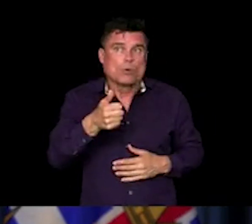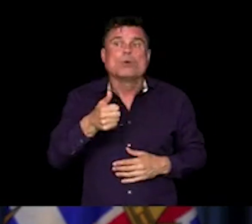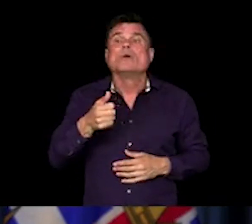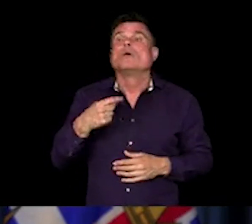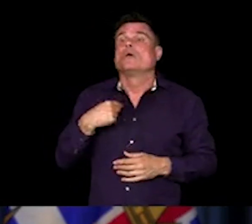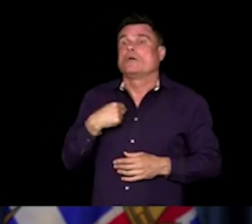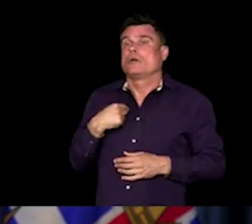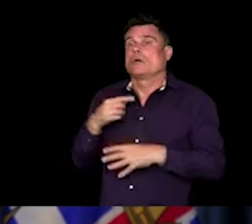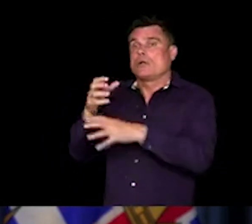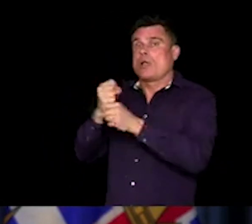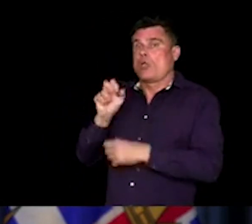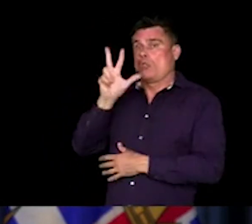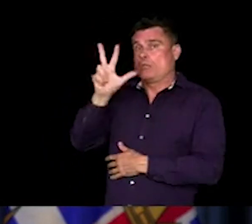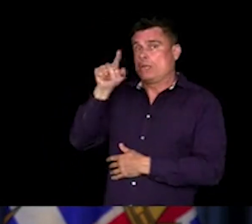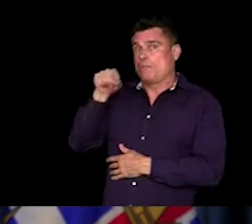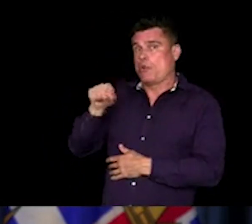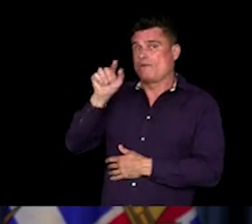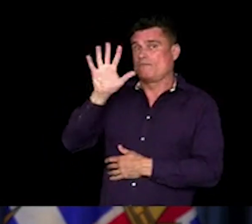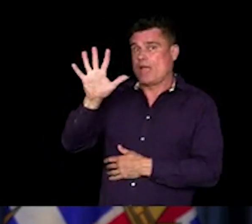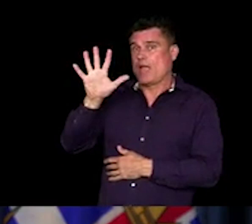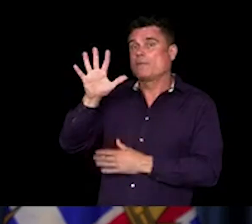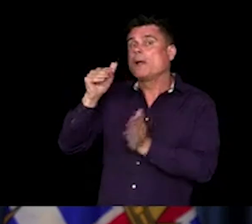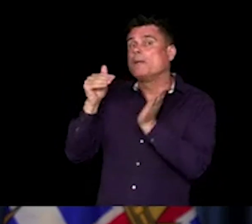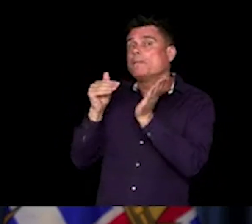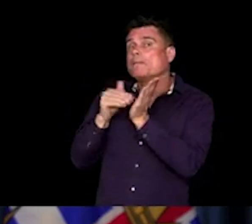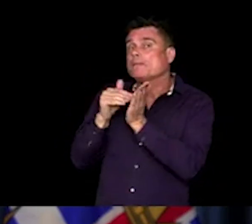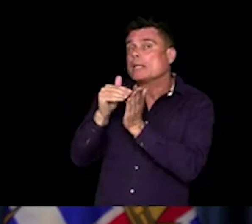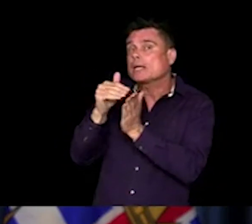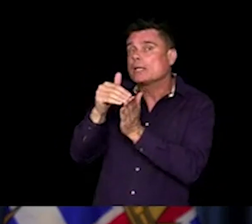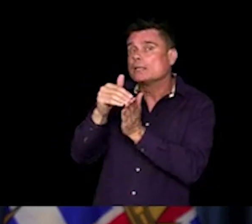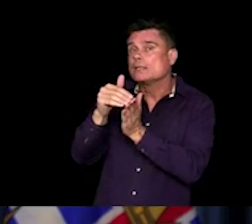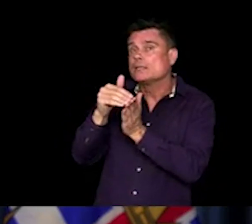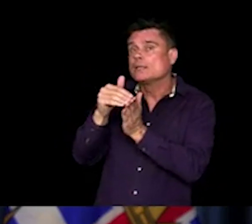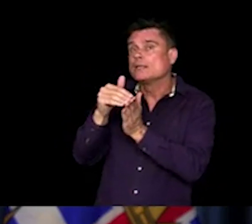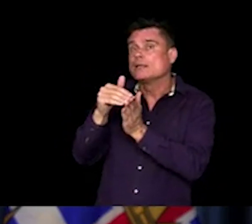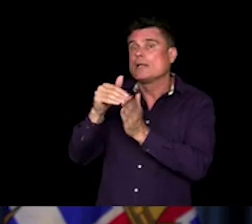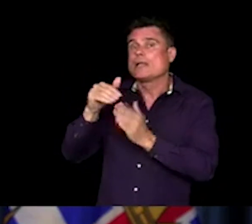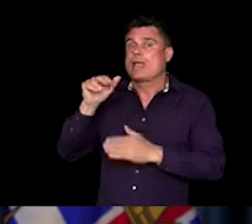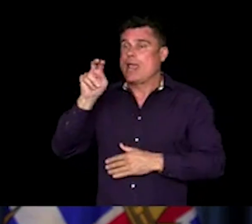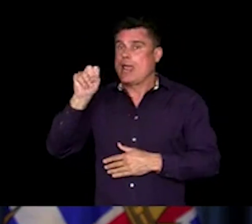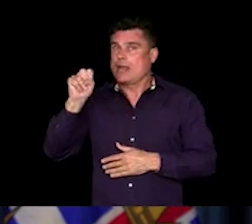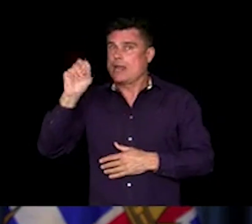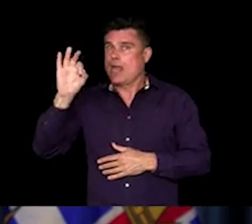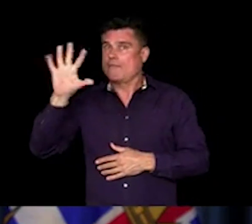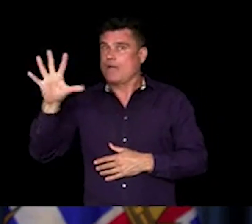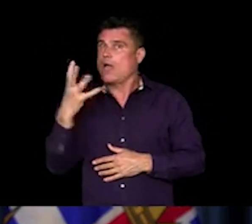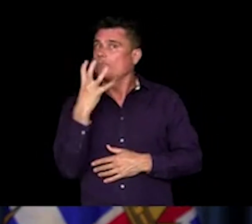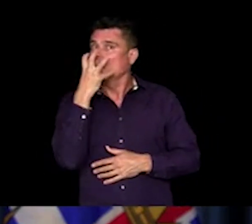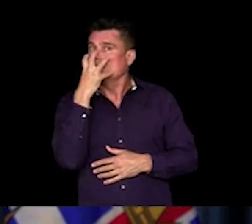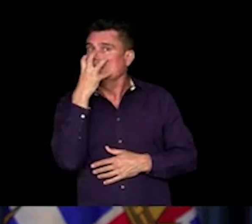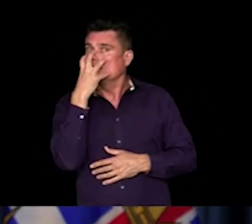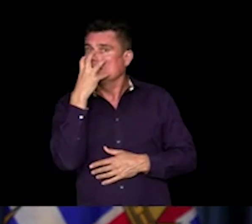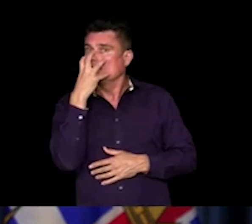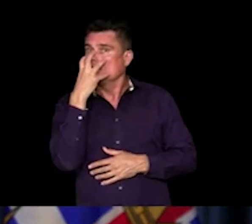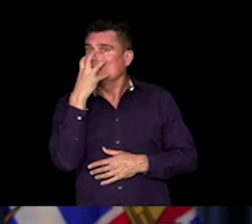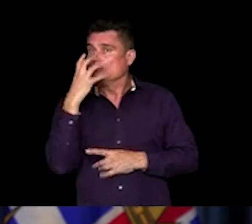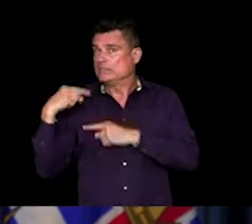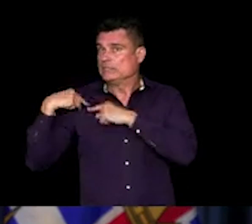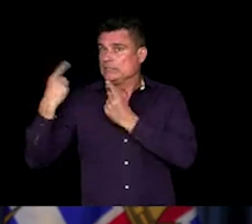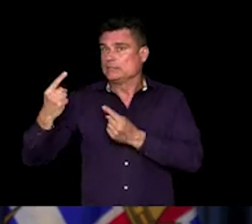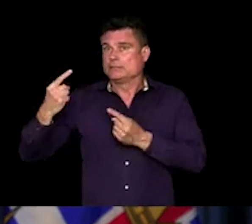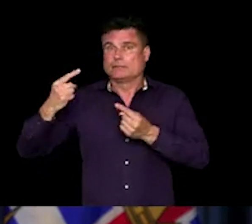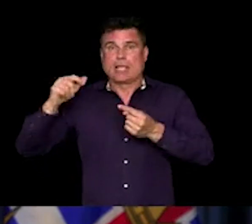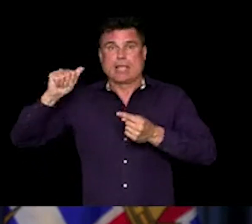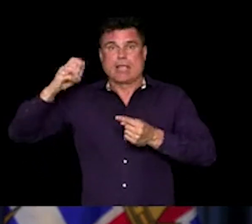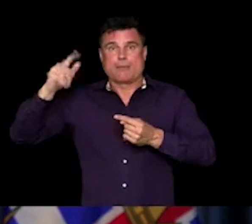obtained 3.5 million, for example, N95 masks or respirators in the province since the beginning